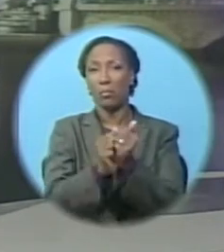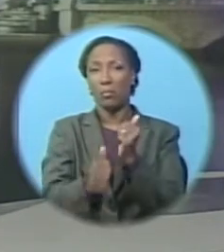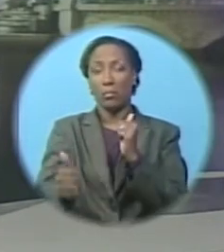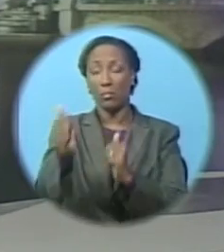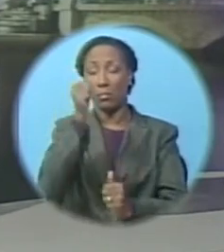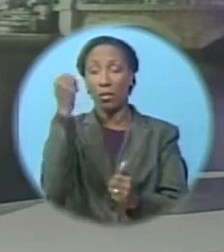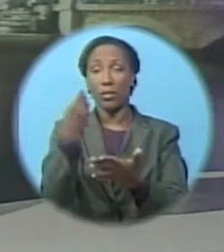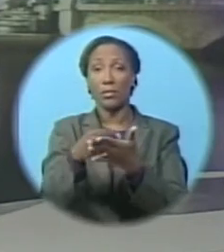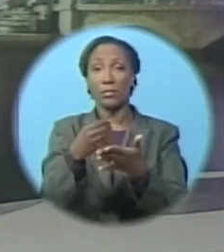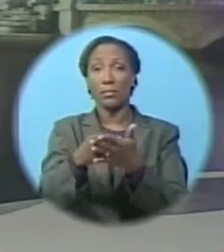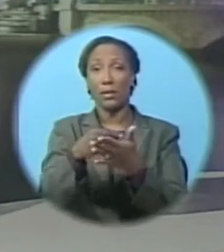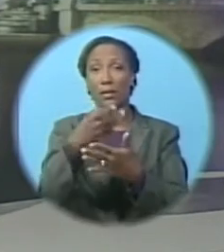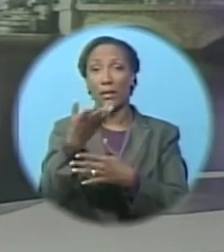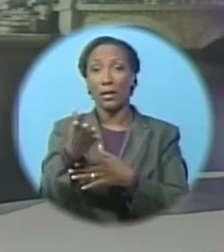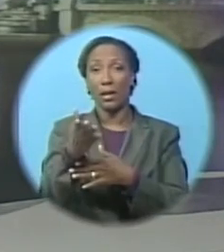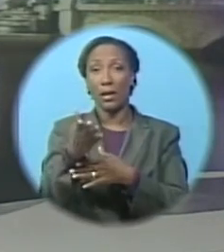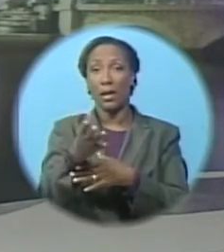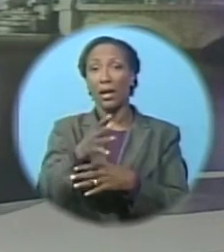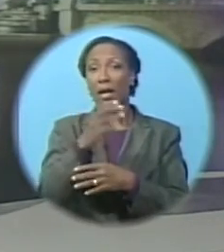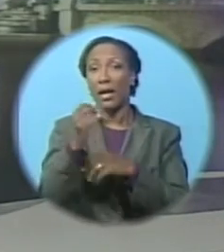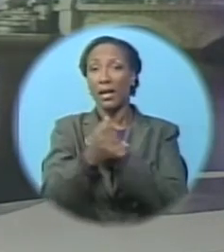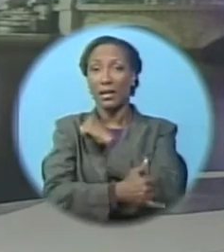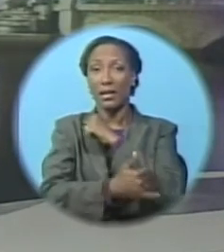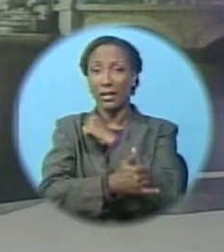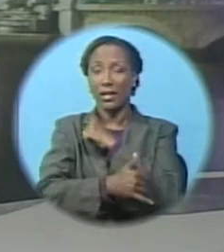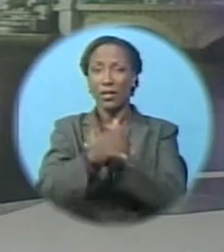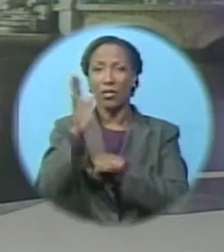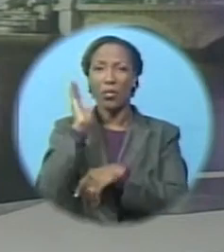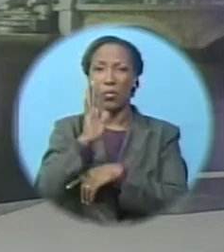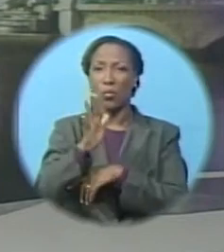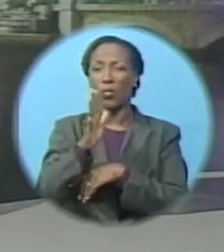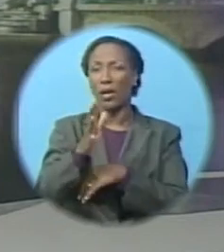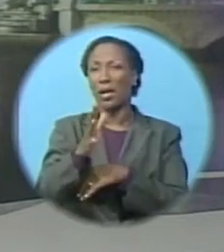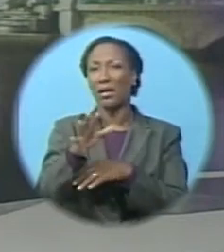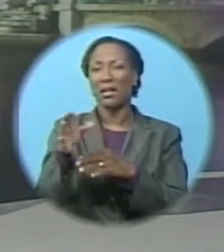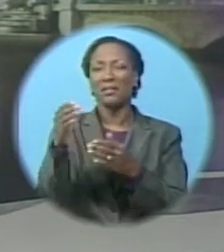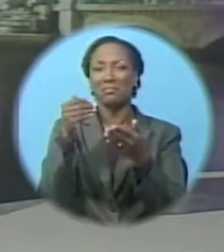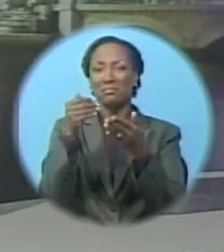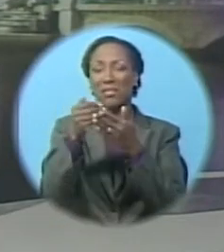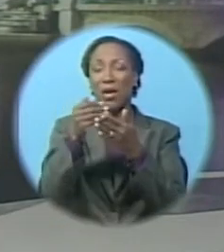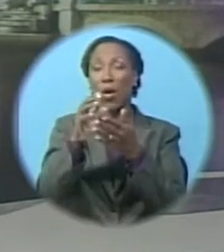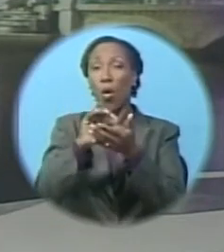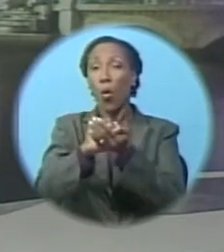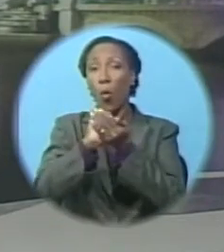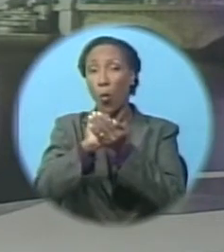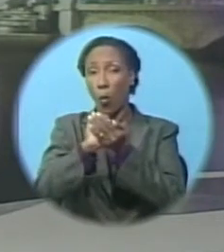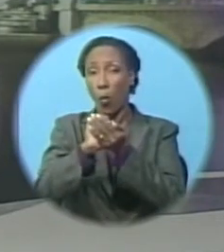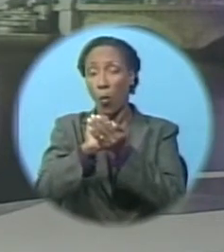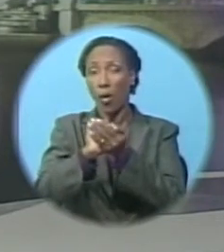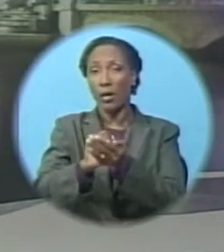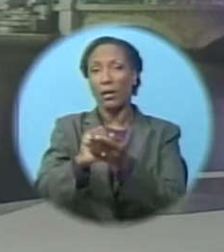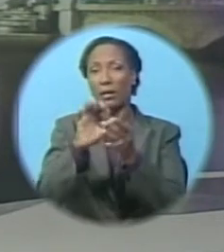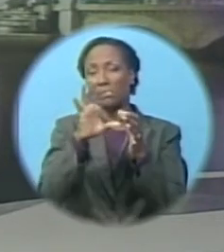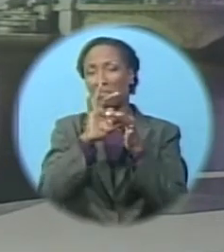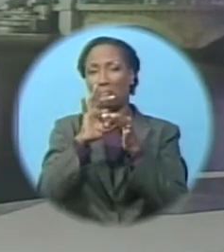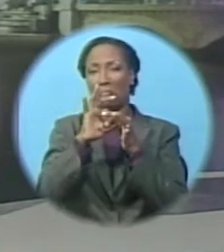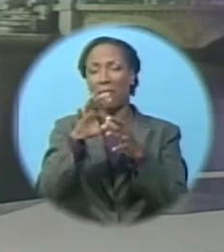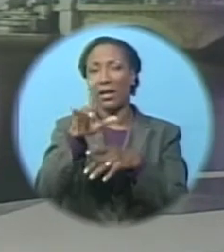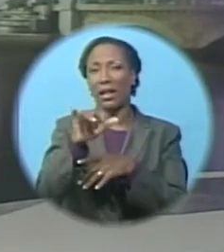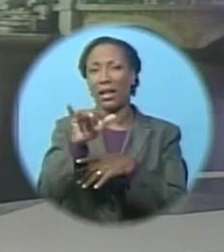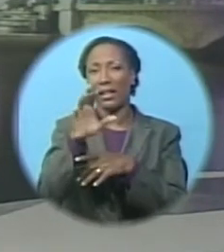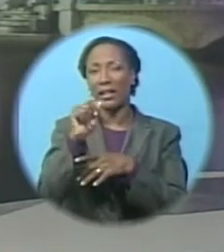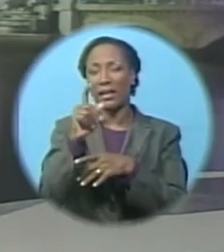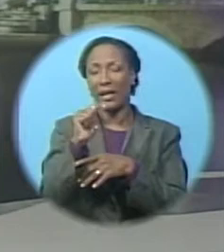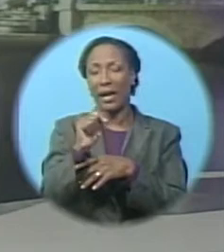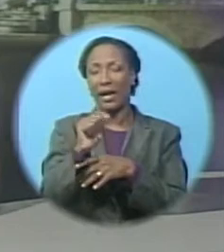Sinclair, the country would have owned Liat, and this is not something the government wanted. Mr. Sinclair made the revelation during debate in